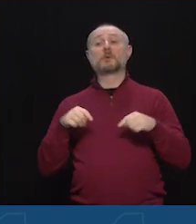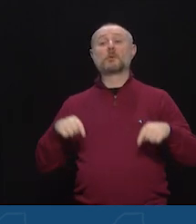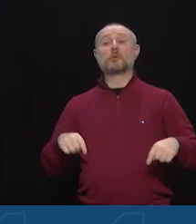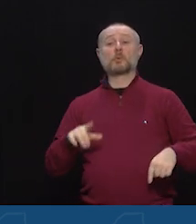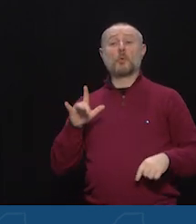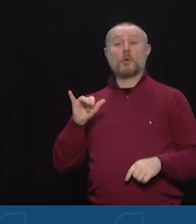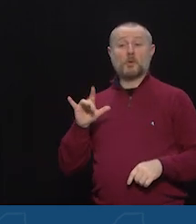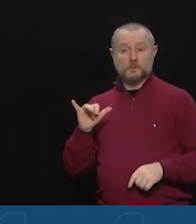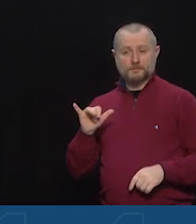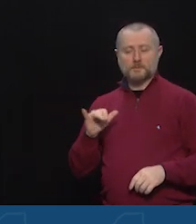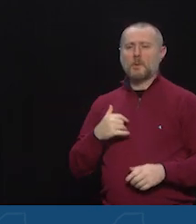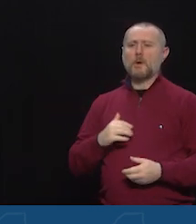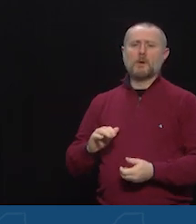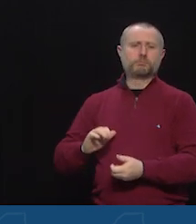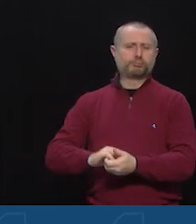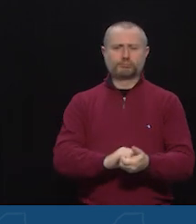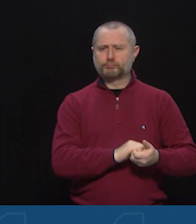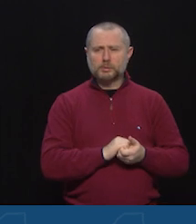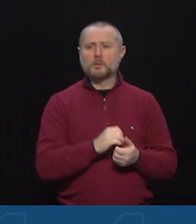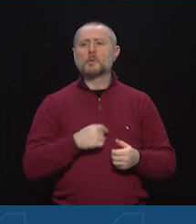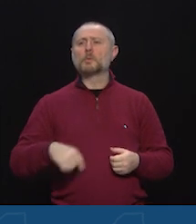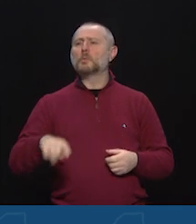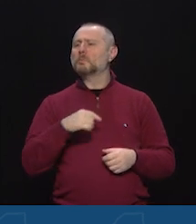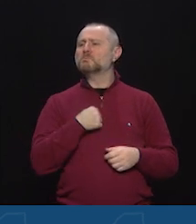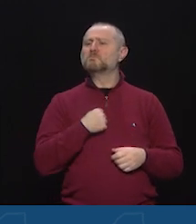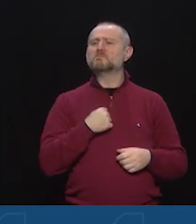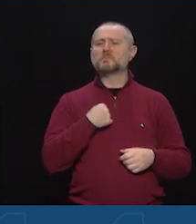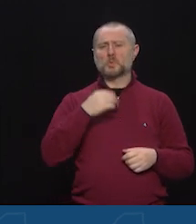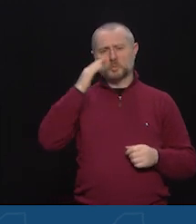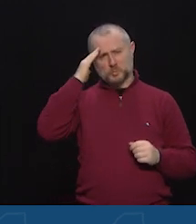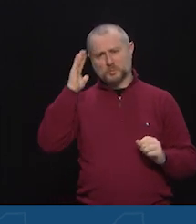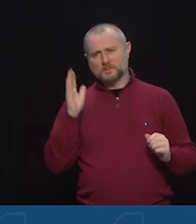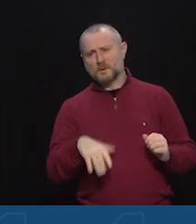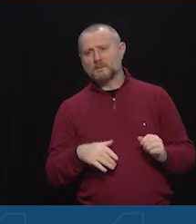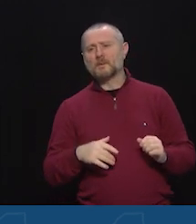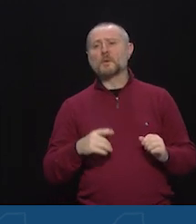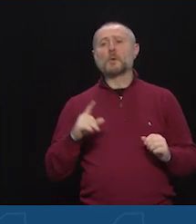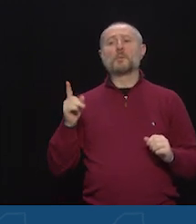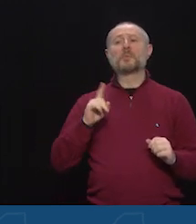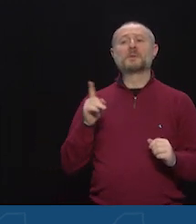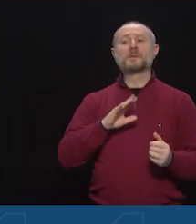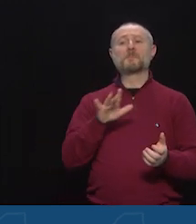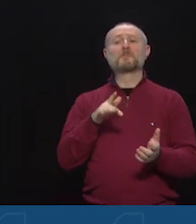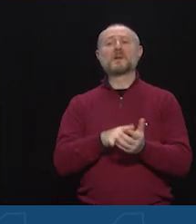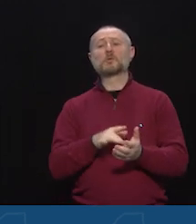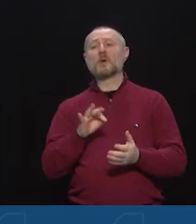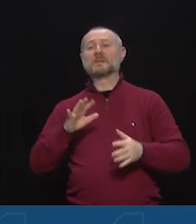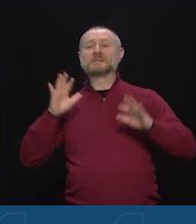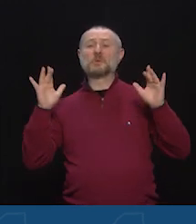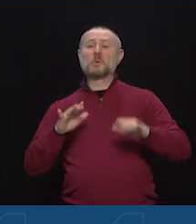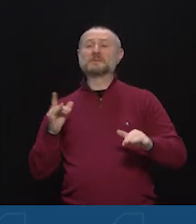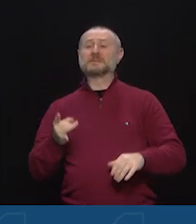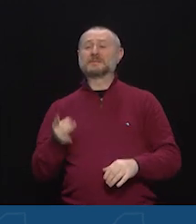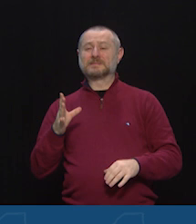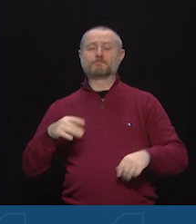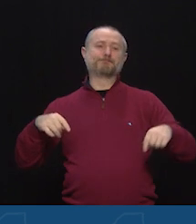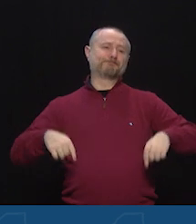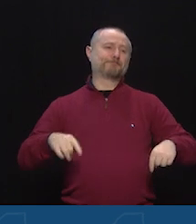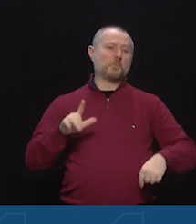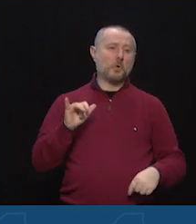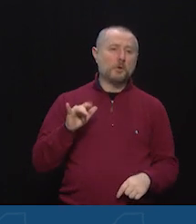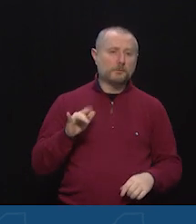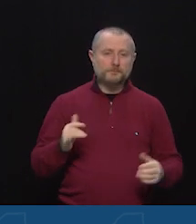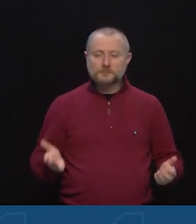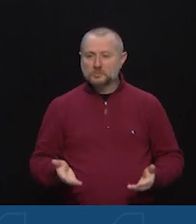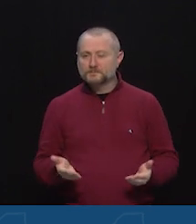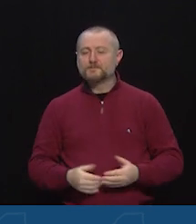partners, because we really do believe that this is going to be the epicenter of a lot that happens with regard to this storm.